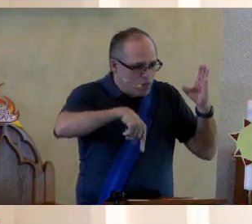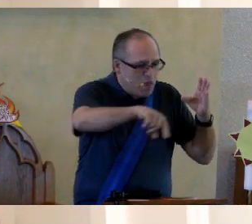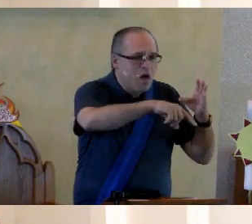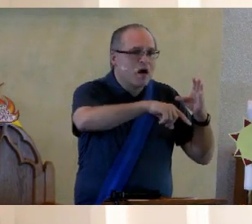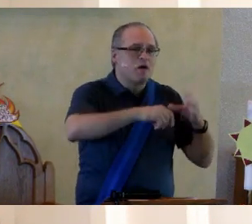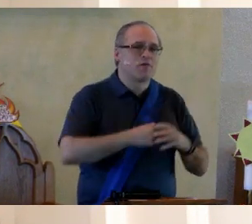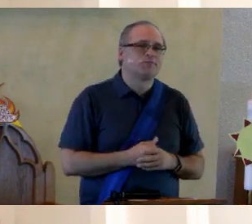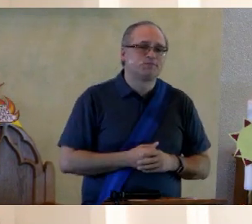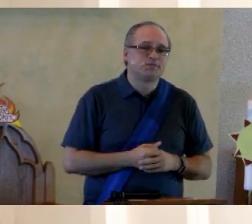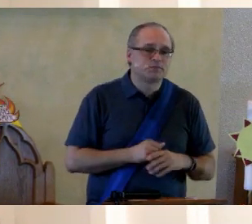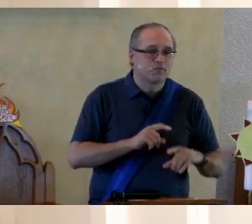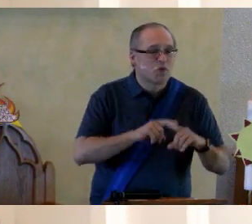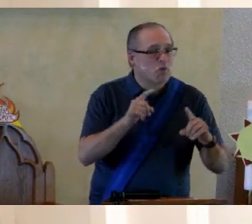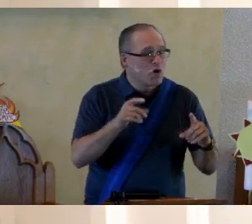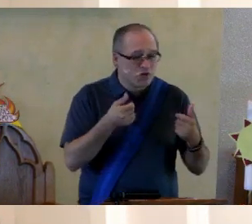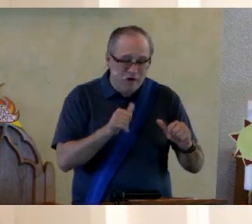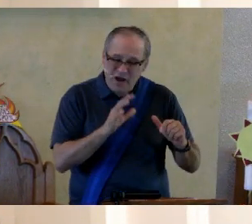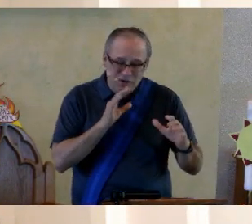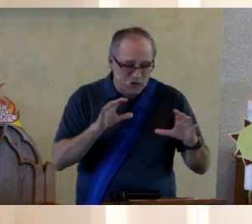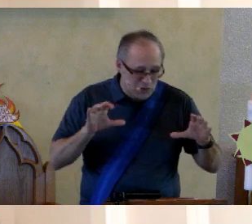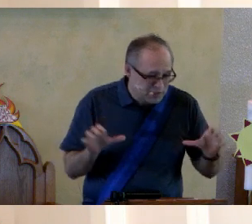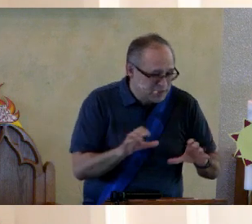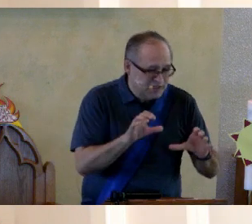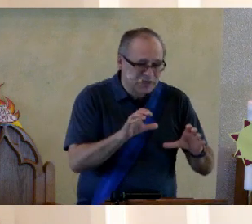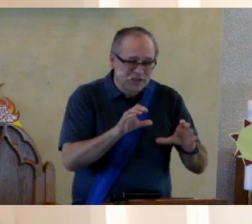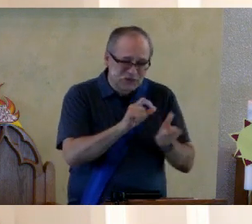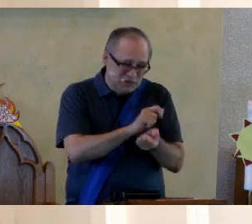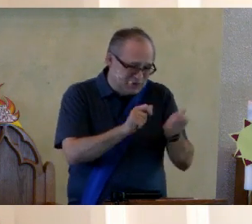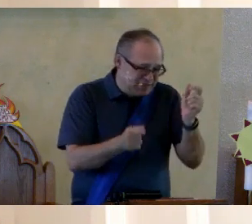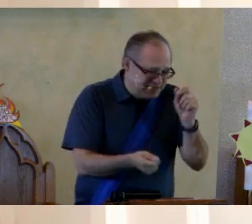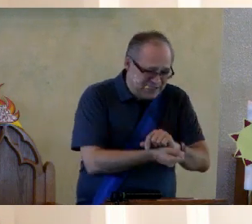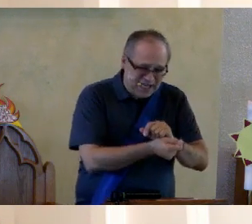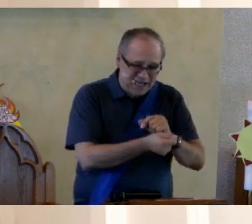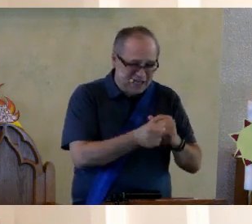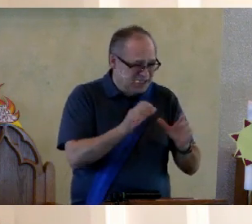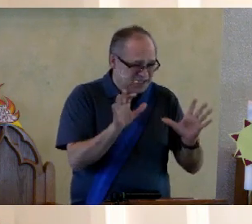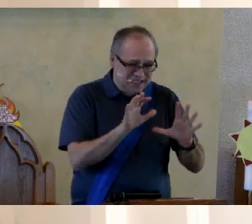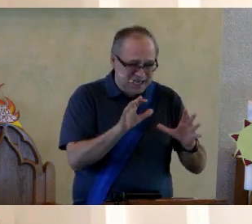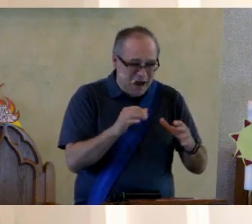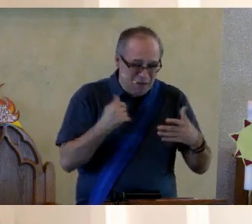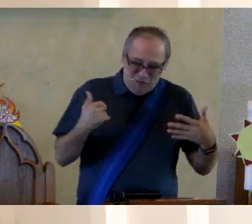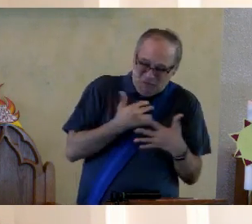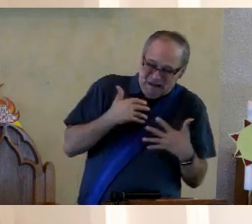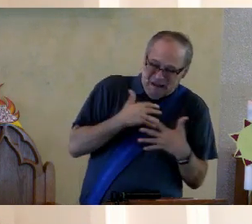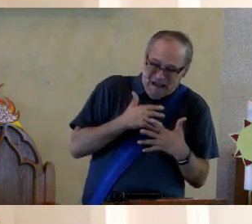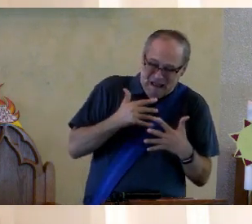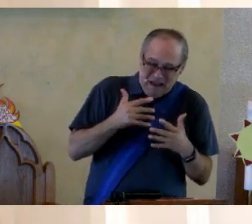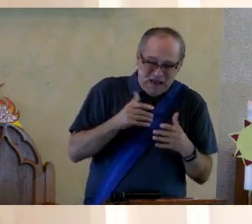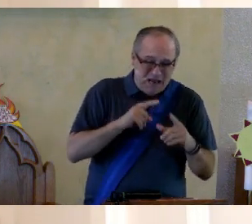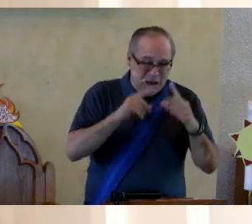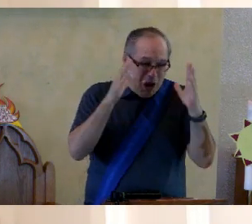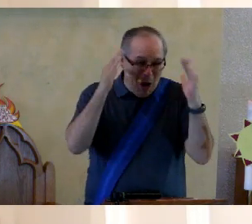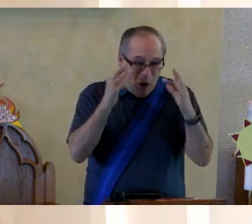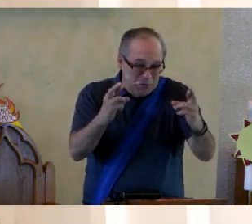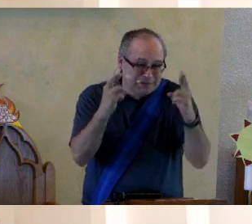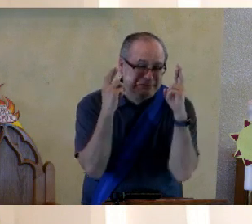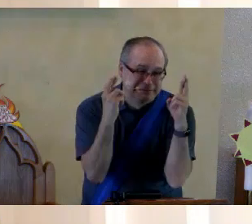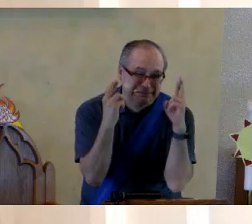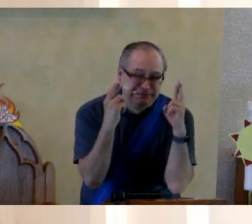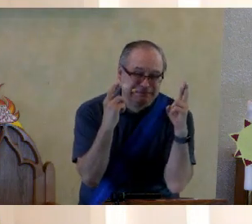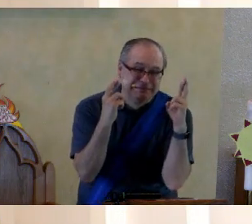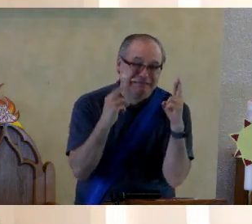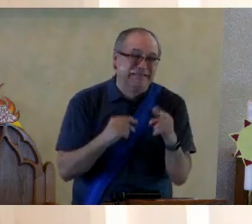difficult task of hurling the source of their anguish into the abyss too, and hope for the best, they often